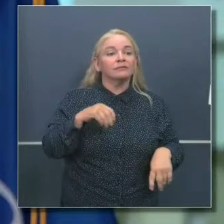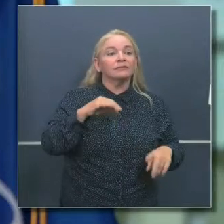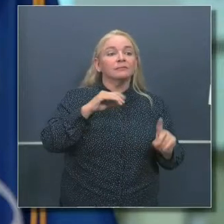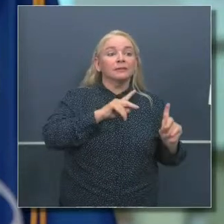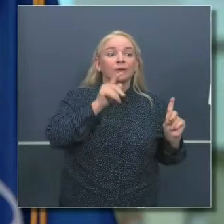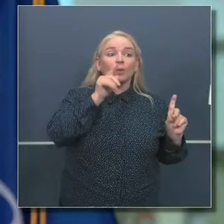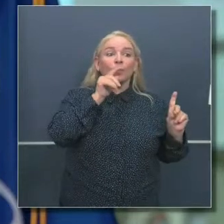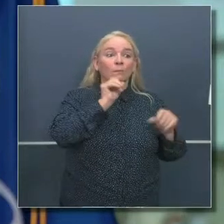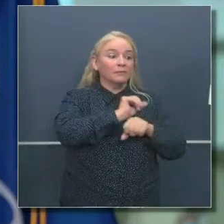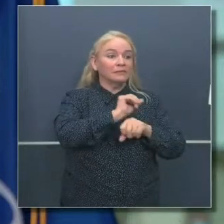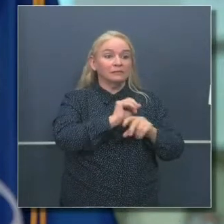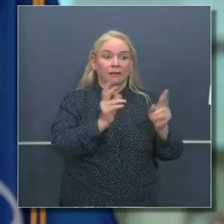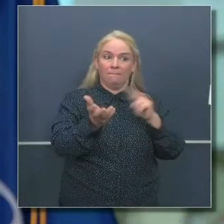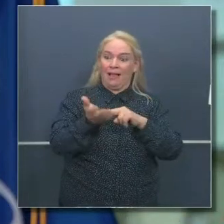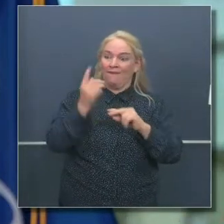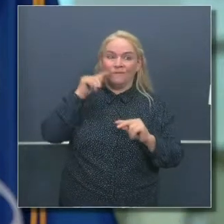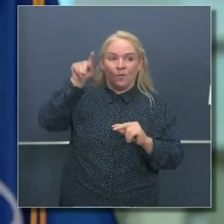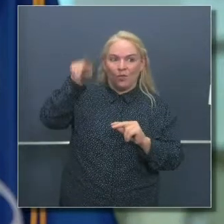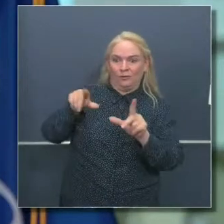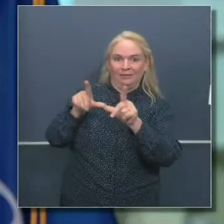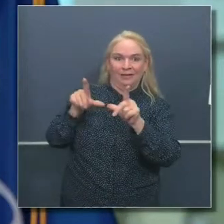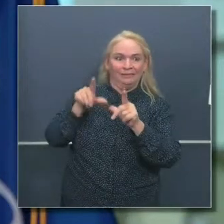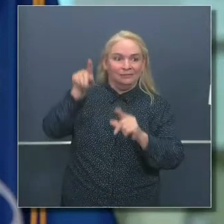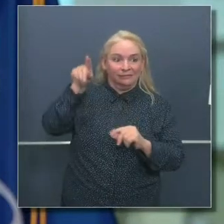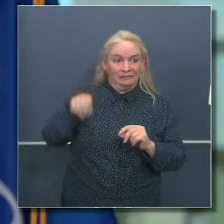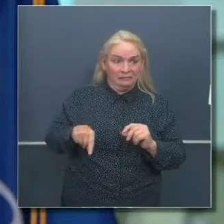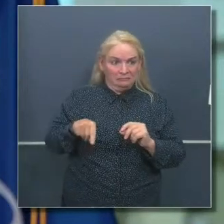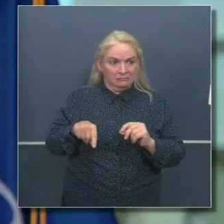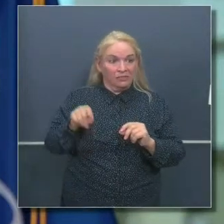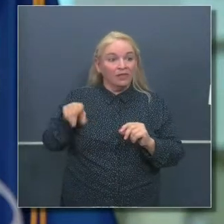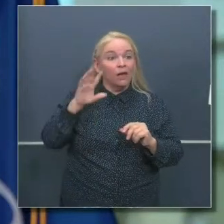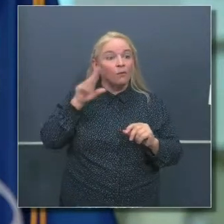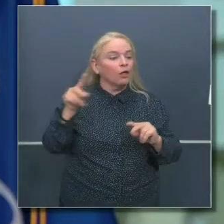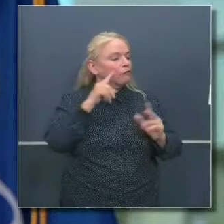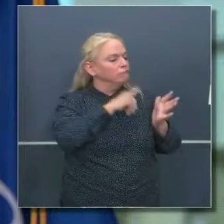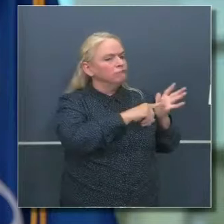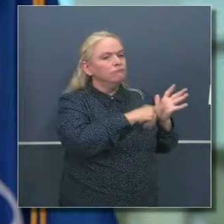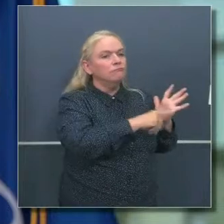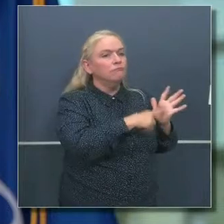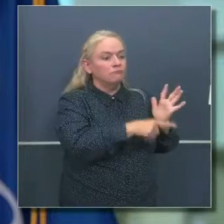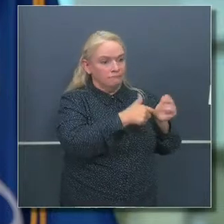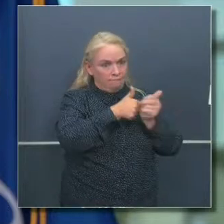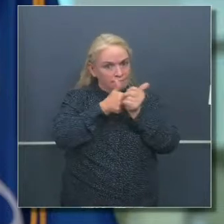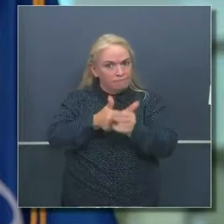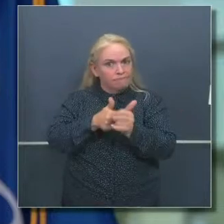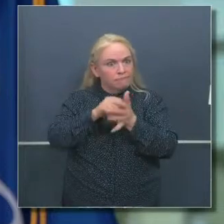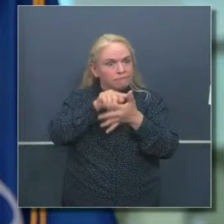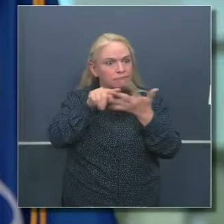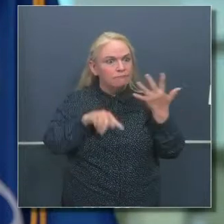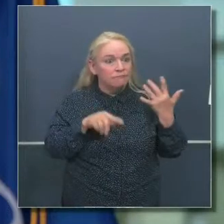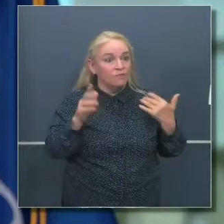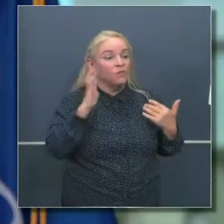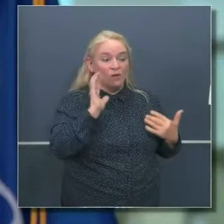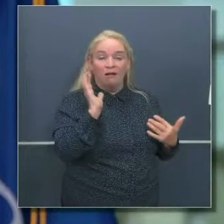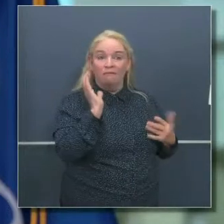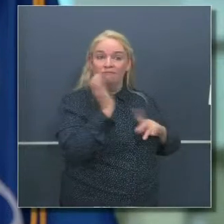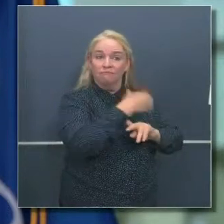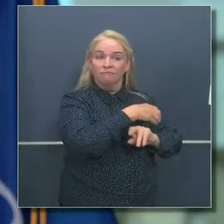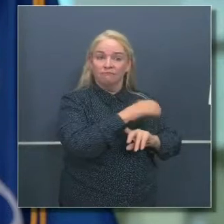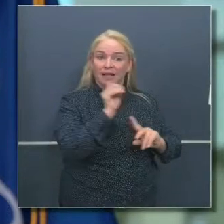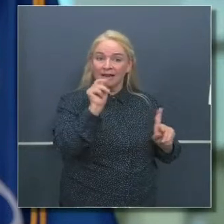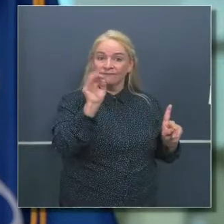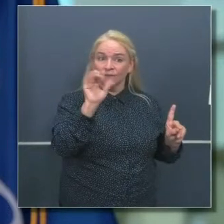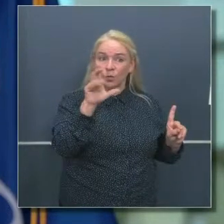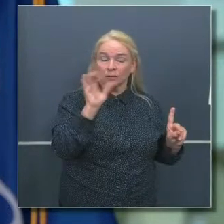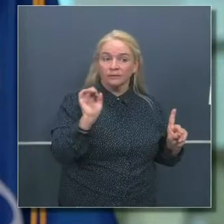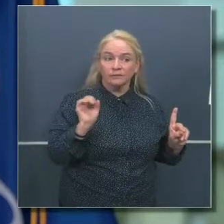cross-sectoral strategy to target in 6 regions in the state of California the enforcement. The state of California, and you